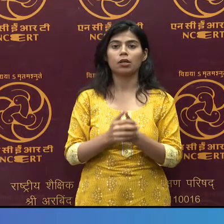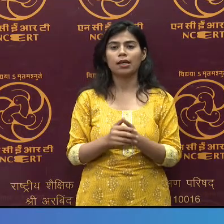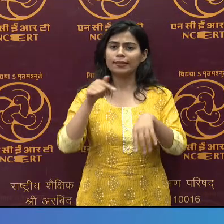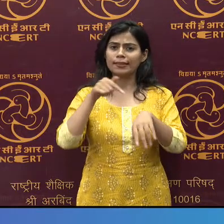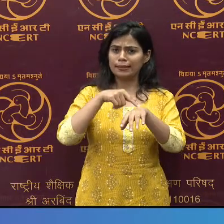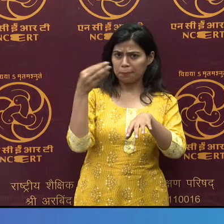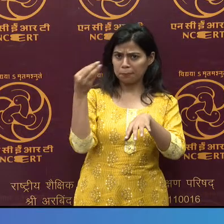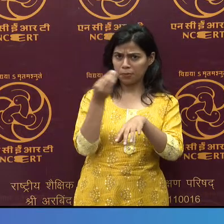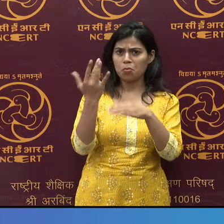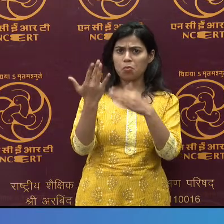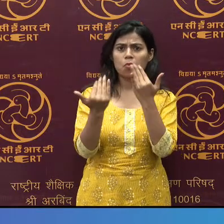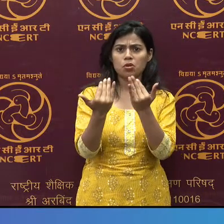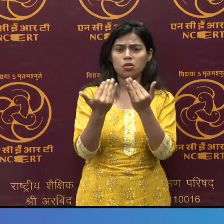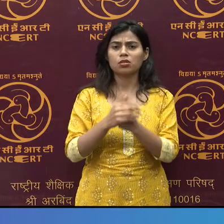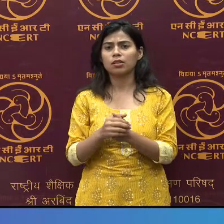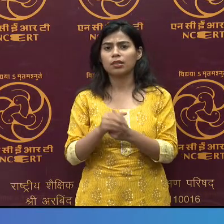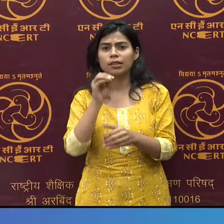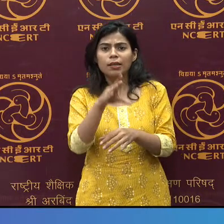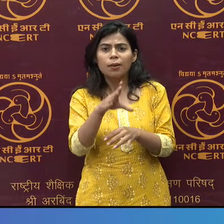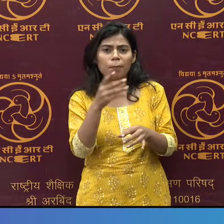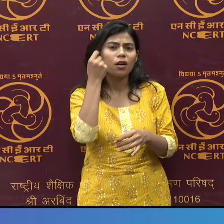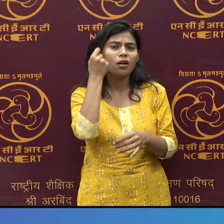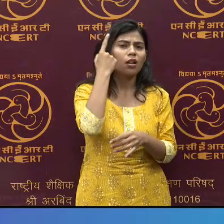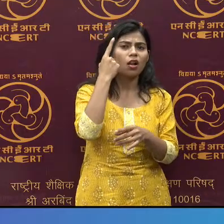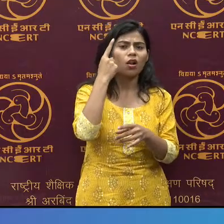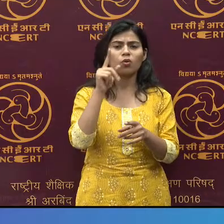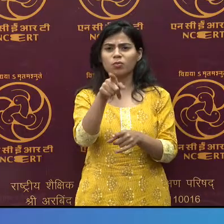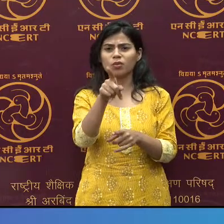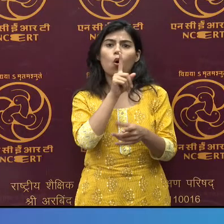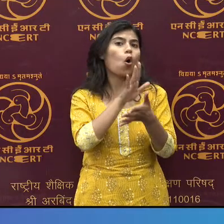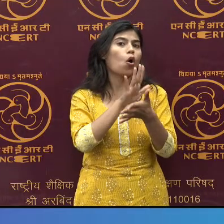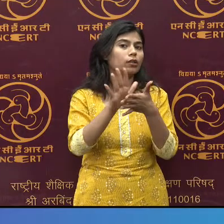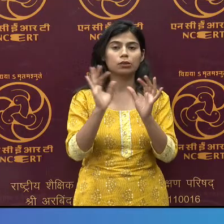sometimes information that you are getting might not be true.